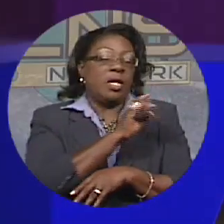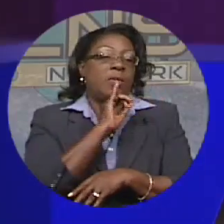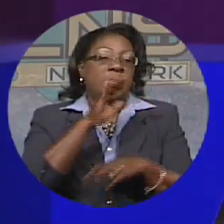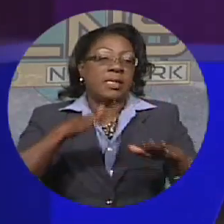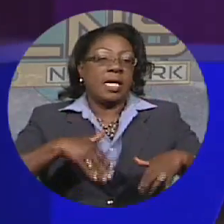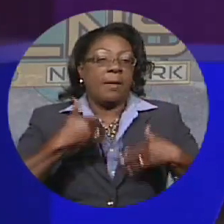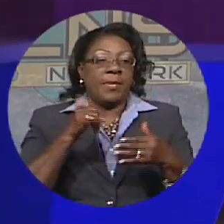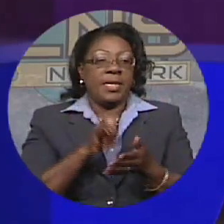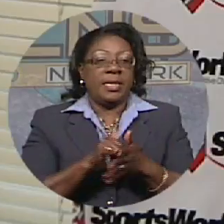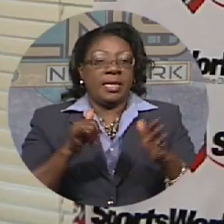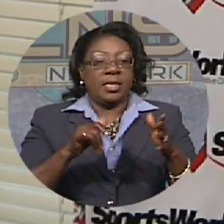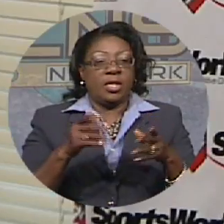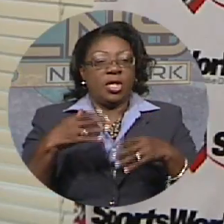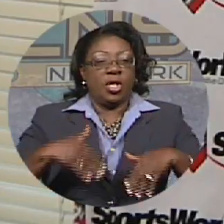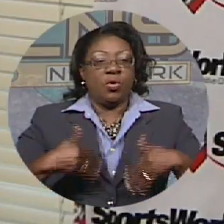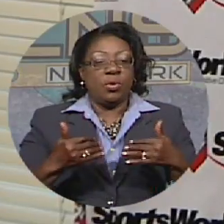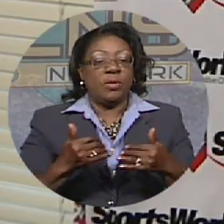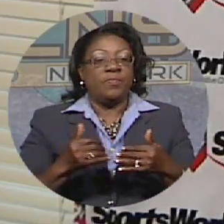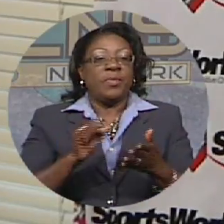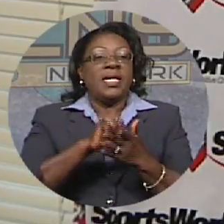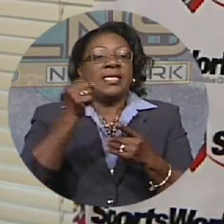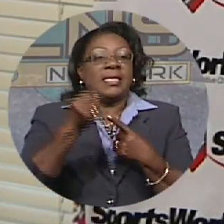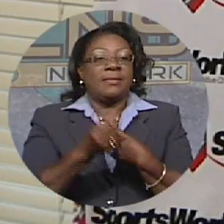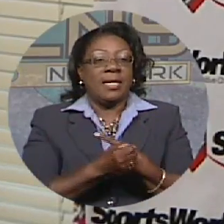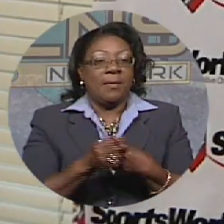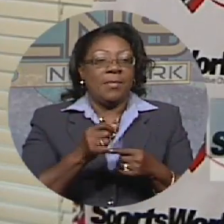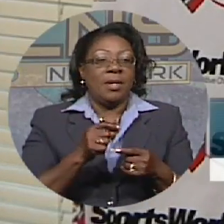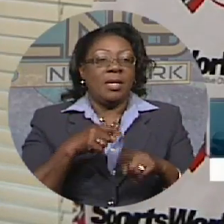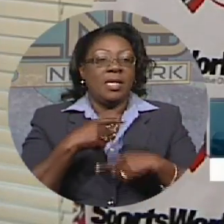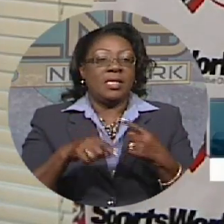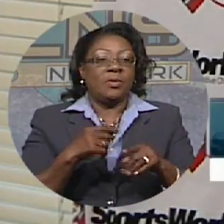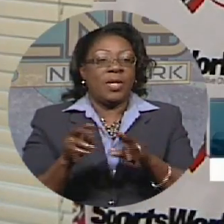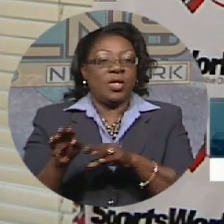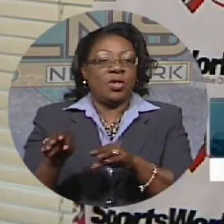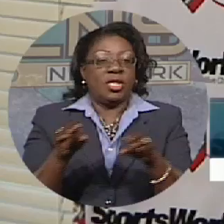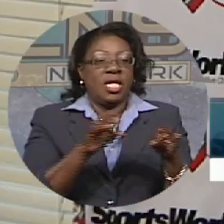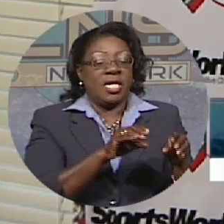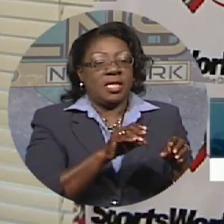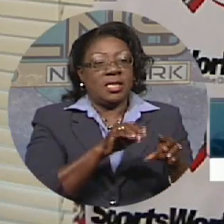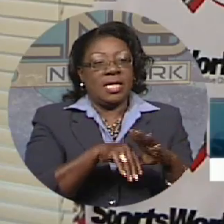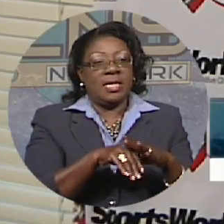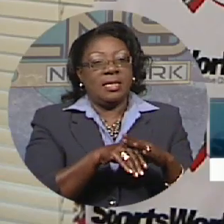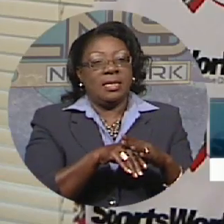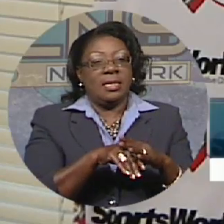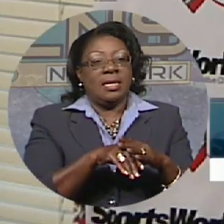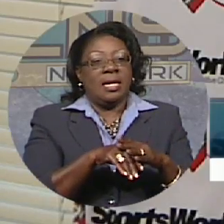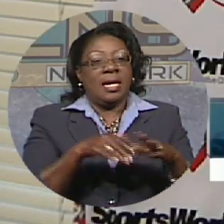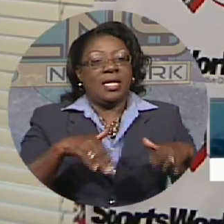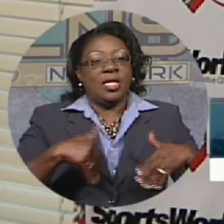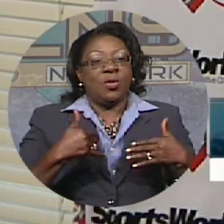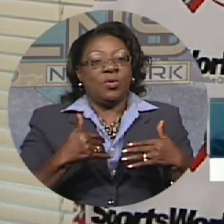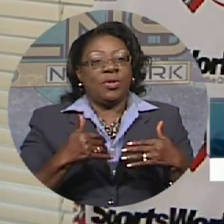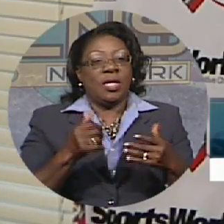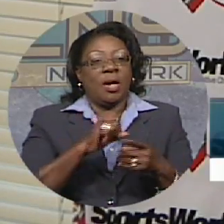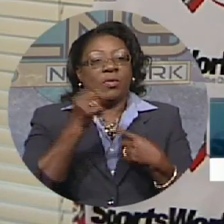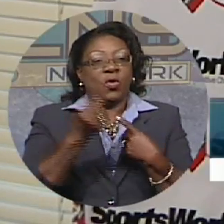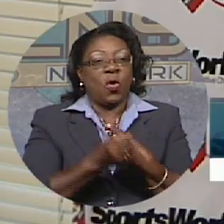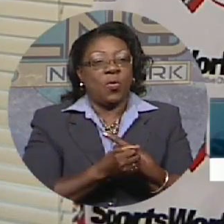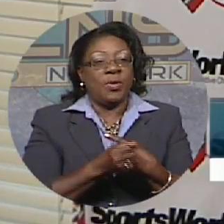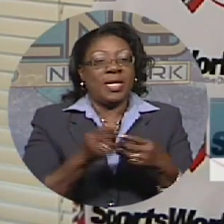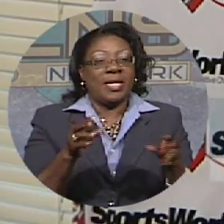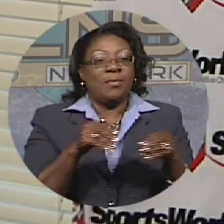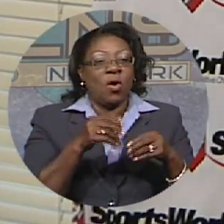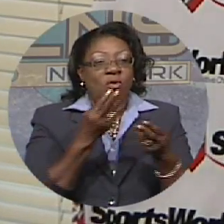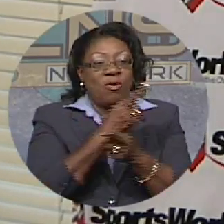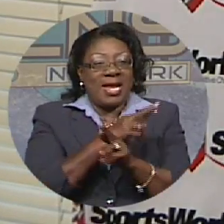at hand. September is when you're transitioning in. Kids are still getting the uniform set up. October is when you're just getting a little